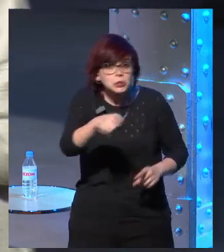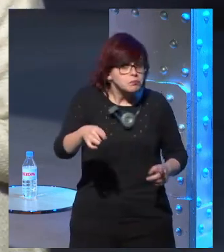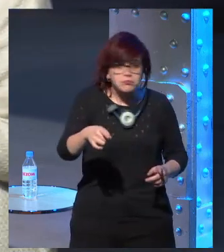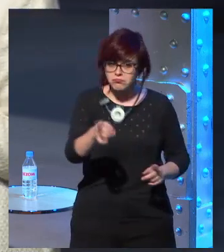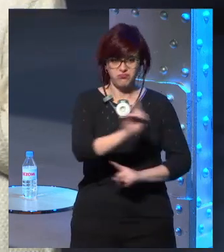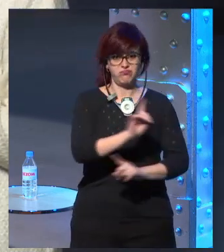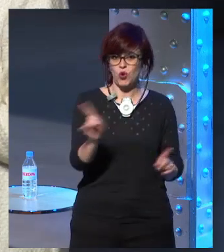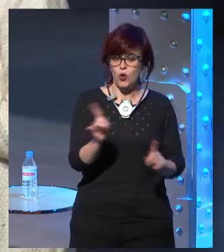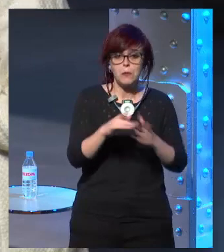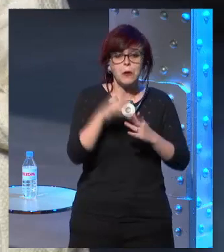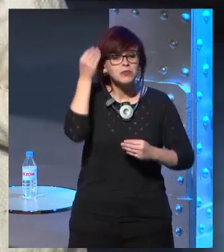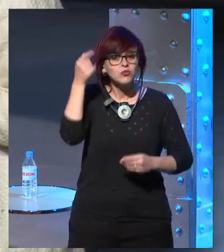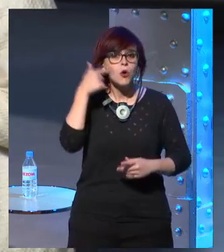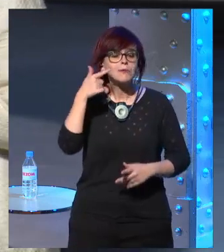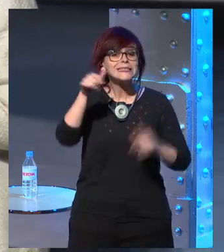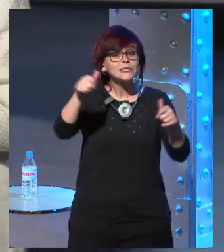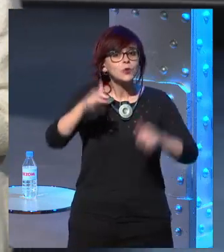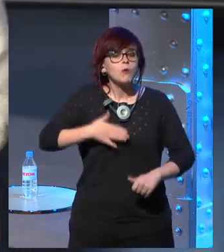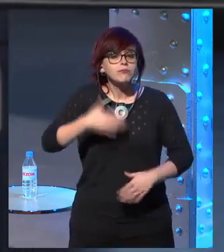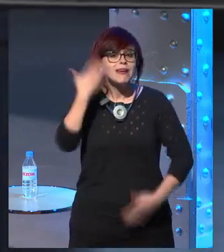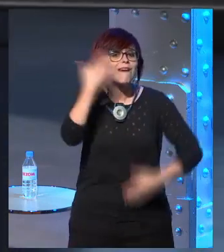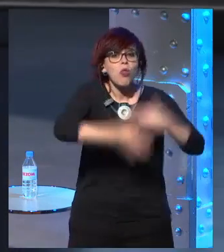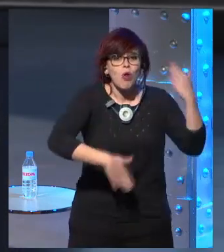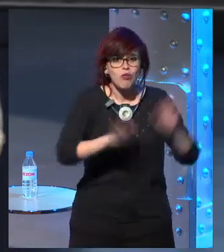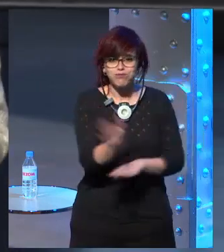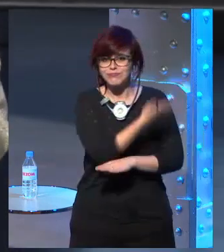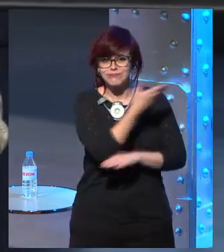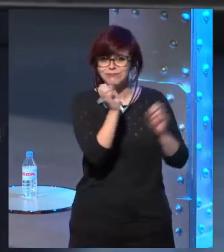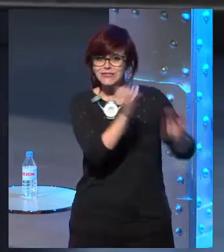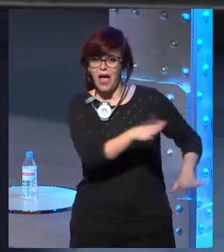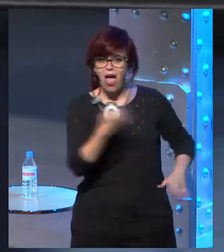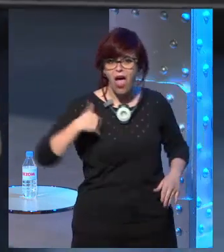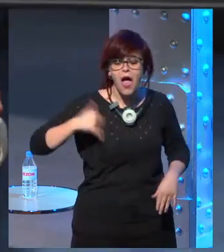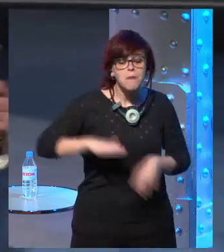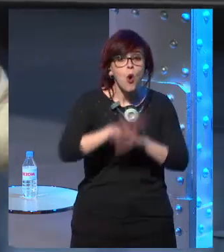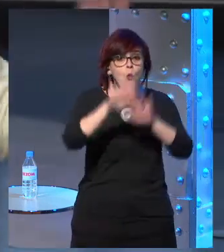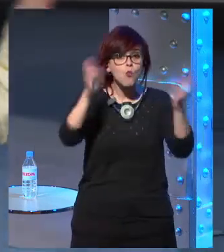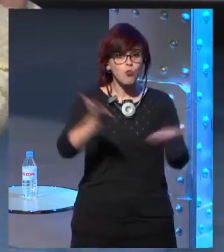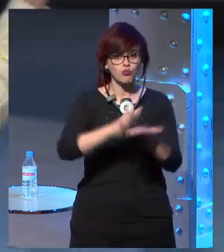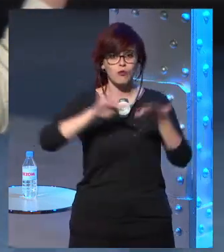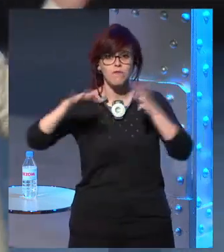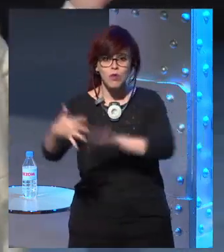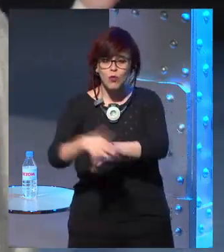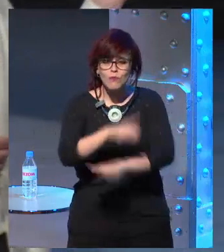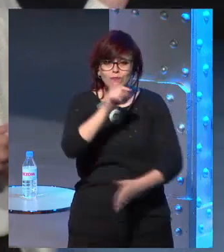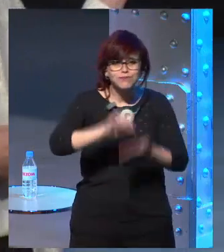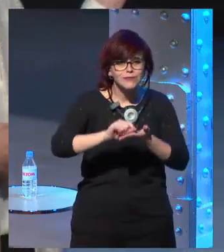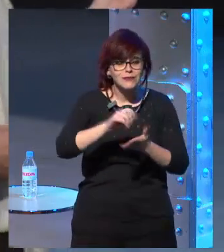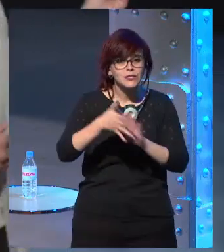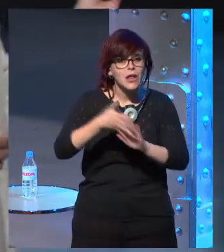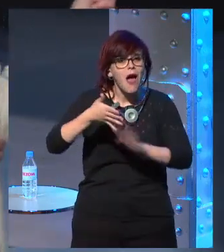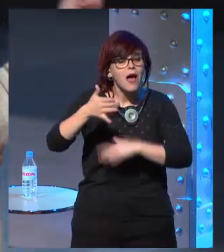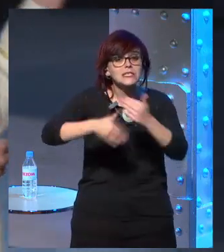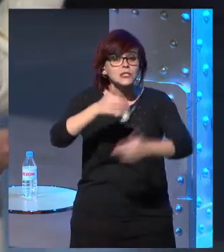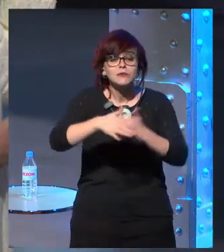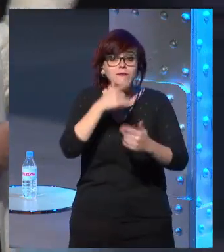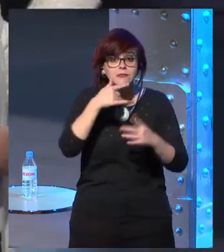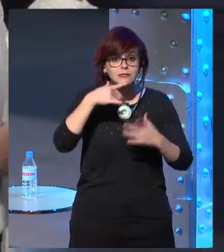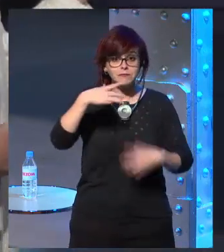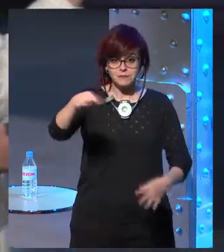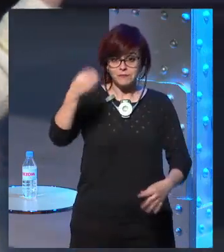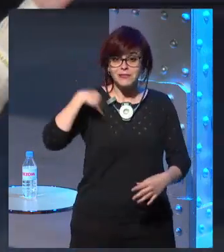expired, right? Because the world is going to be changing that quickly. And if we think about building towards competency,